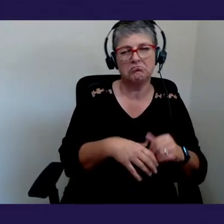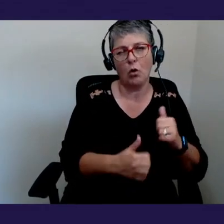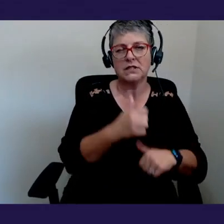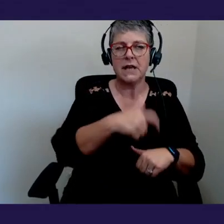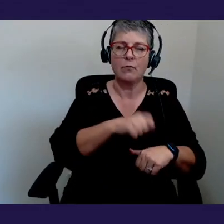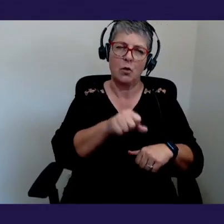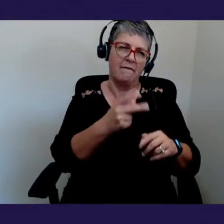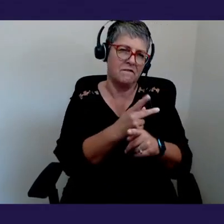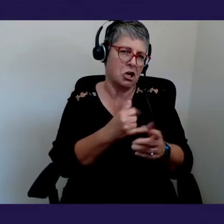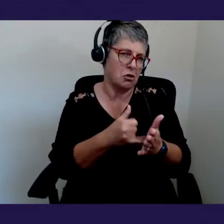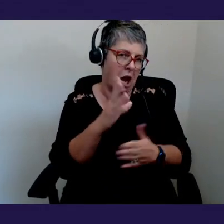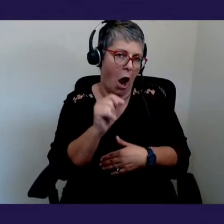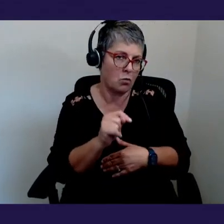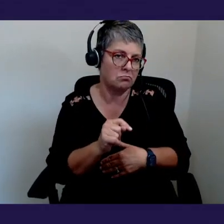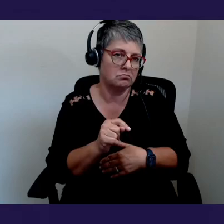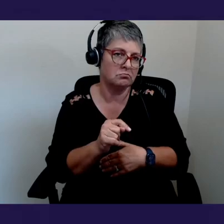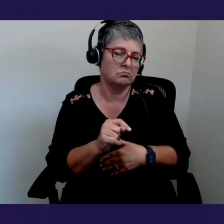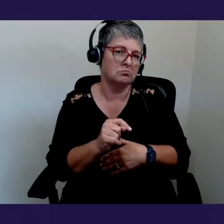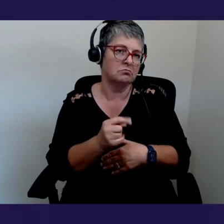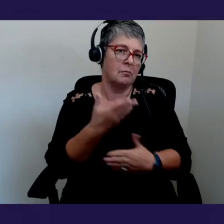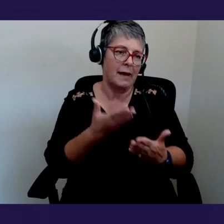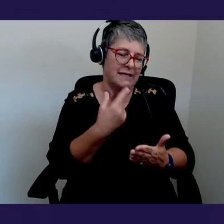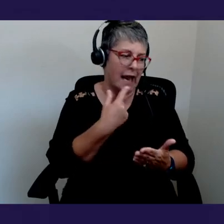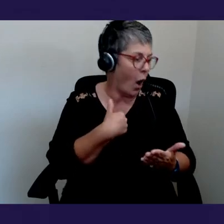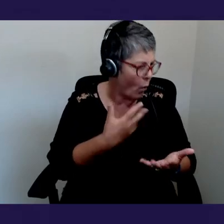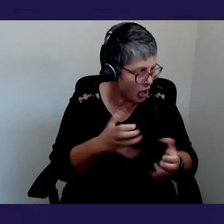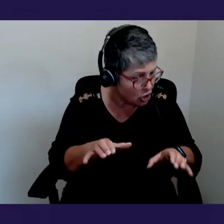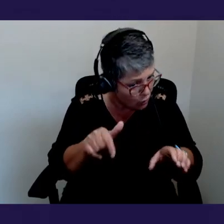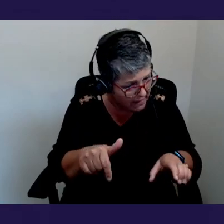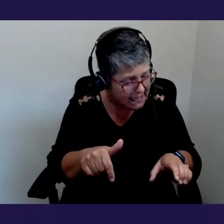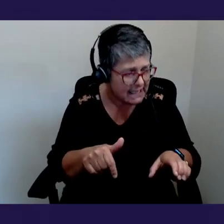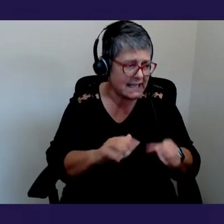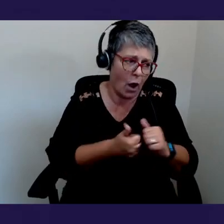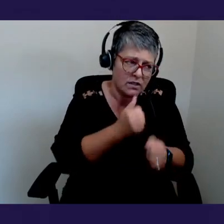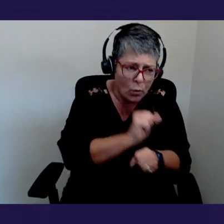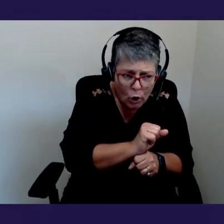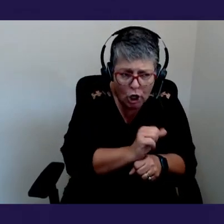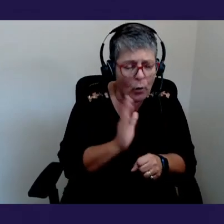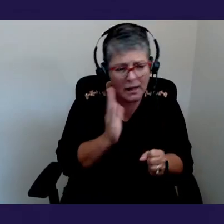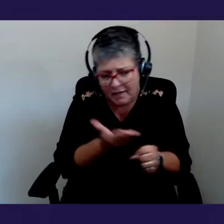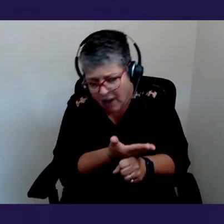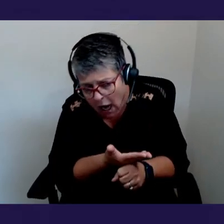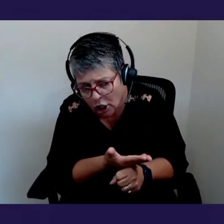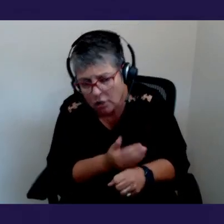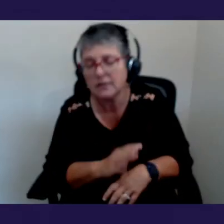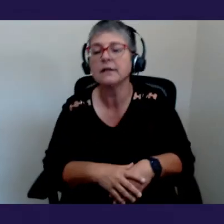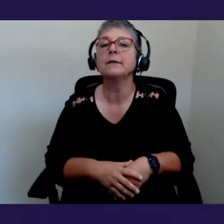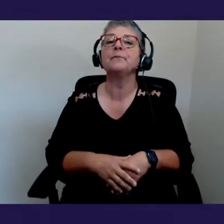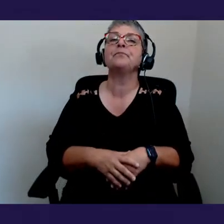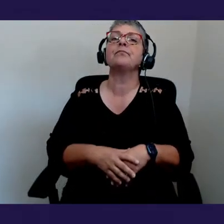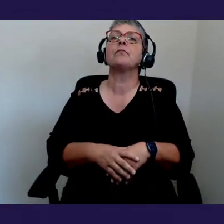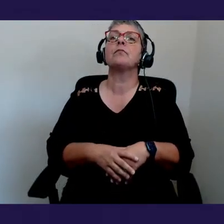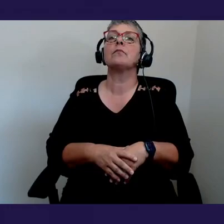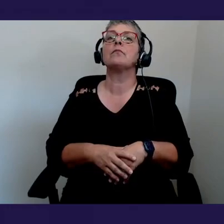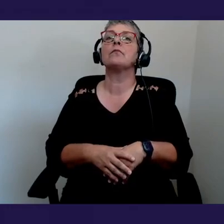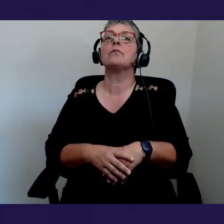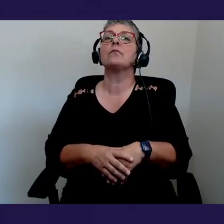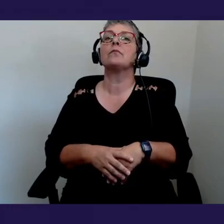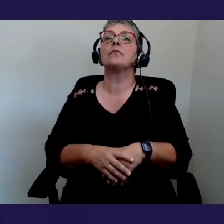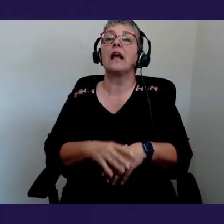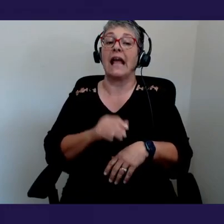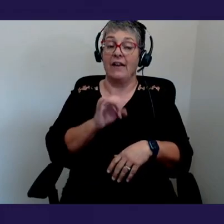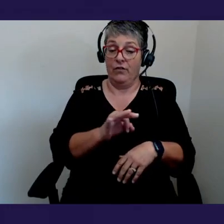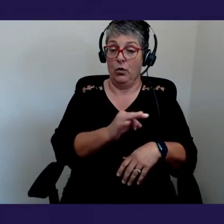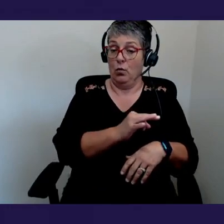talk to and you can say, I want to do this. How does it work? Am I going to get fired? If you can get through